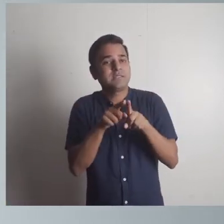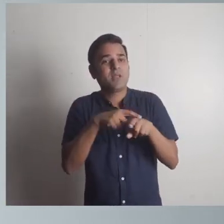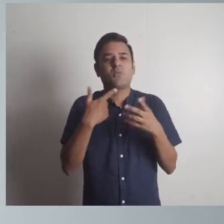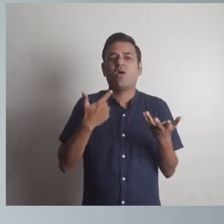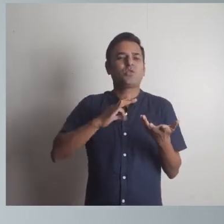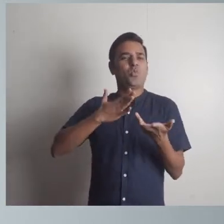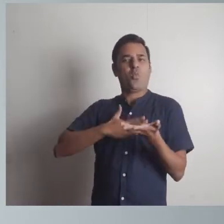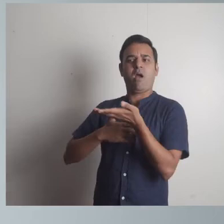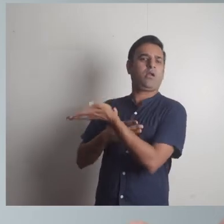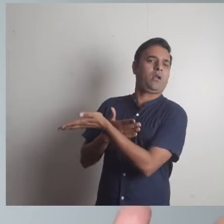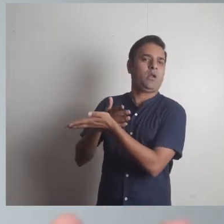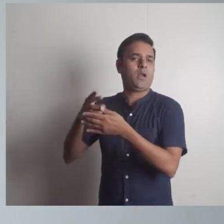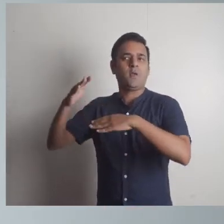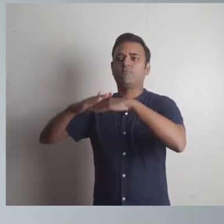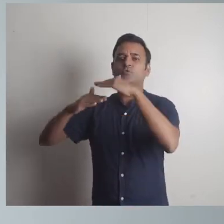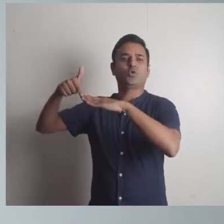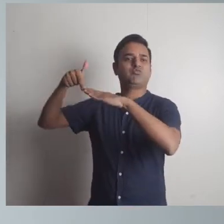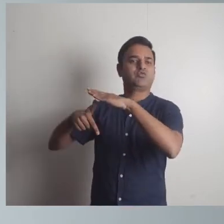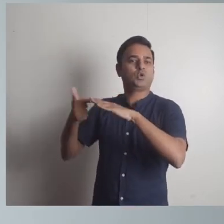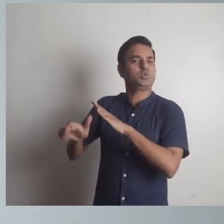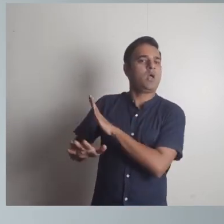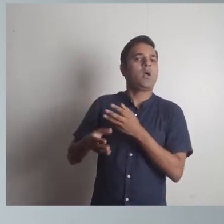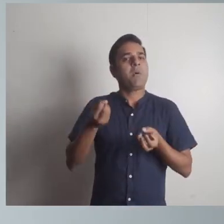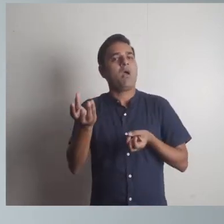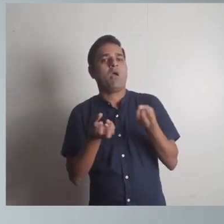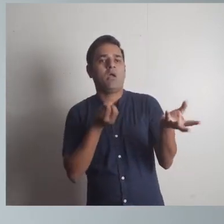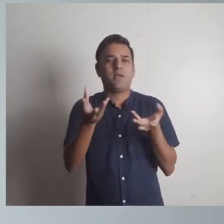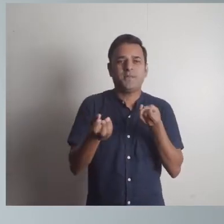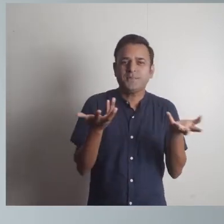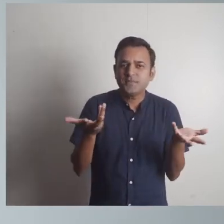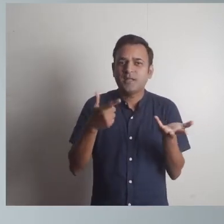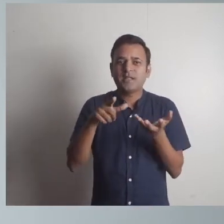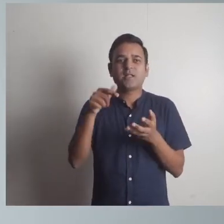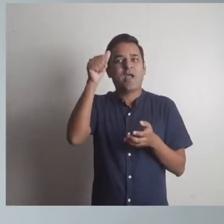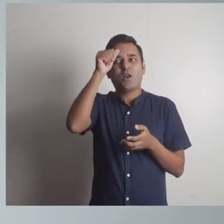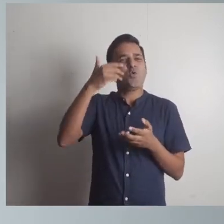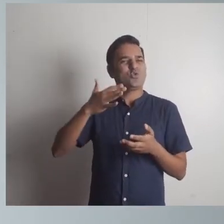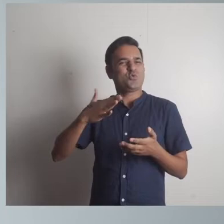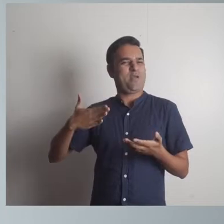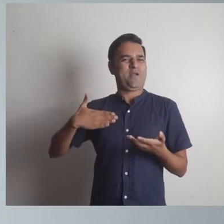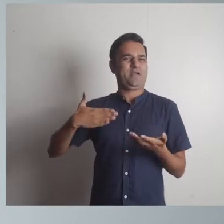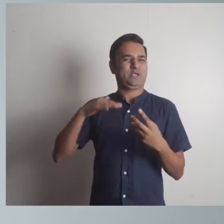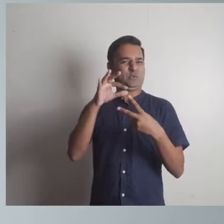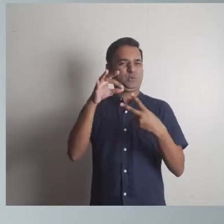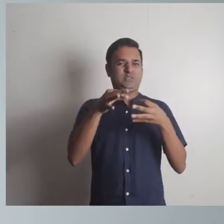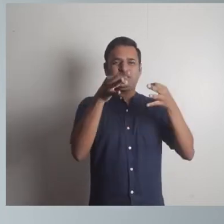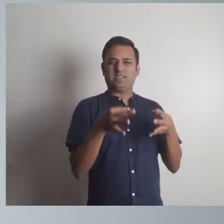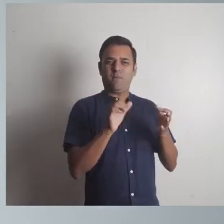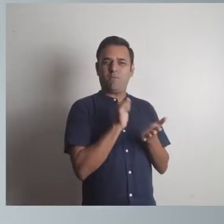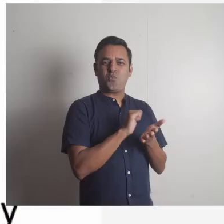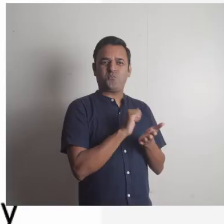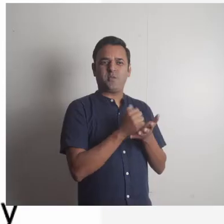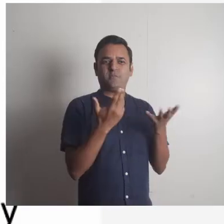to shift it? Because the window for us to be able to change it is really short. And that's what this next section